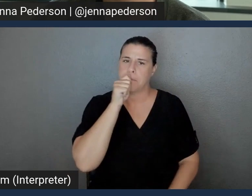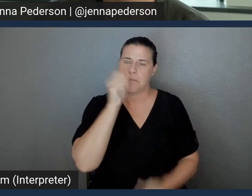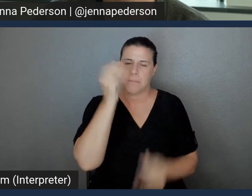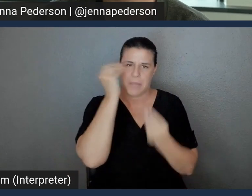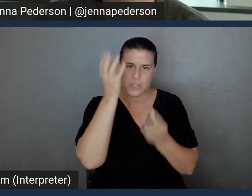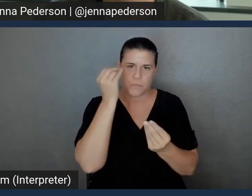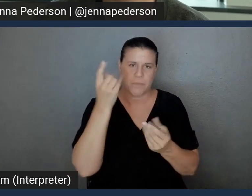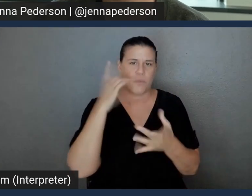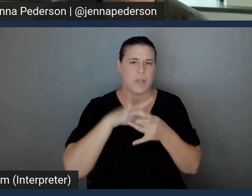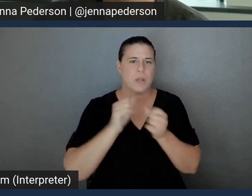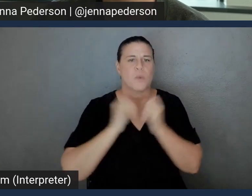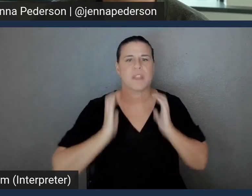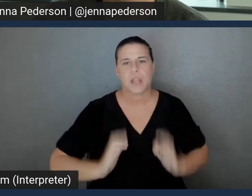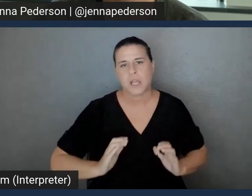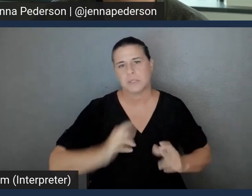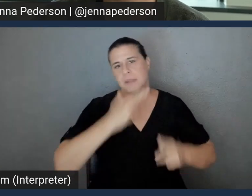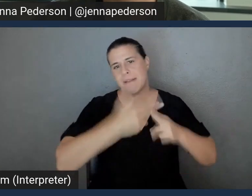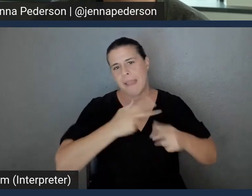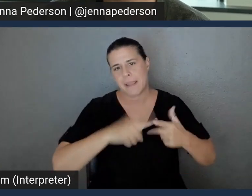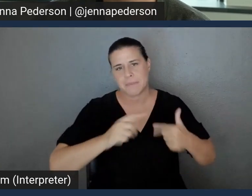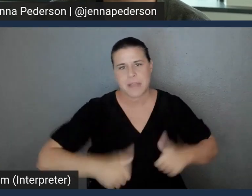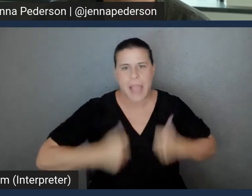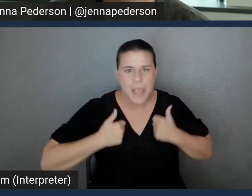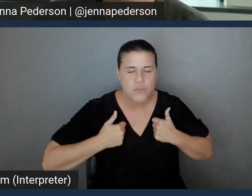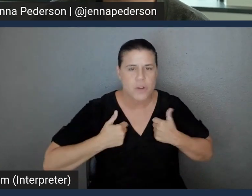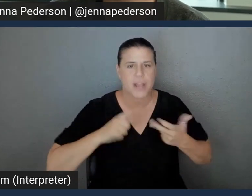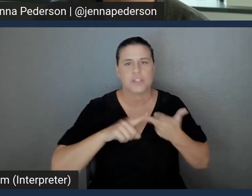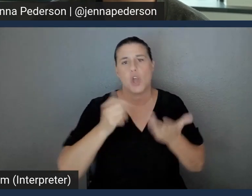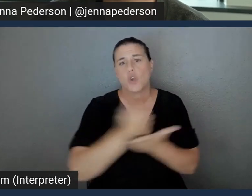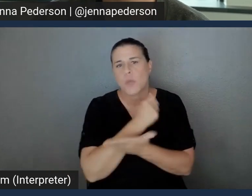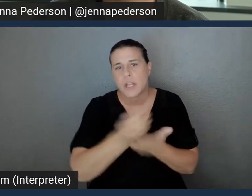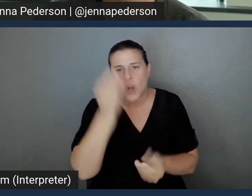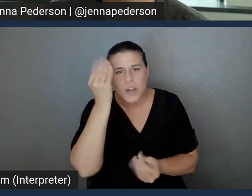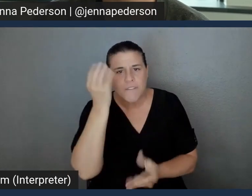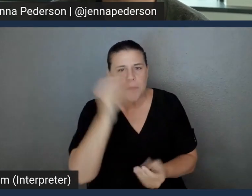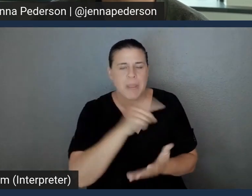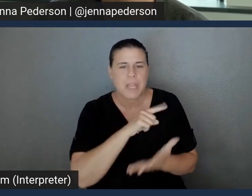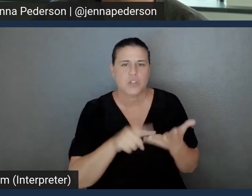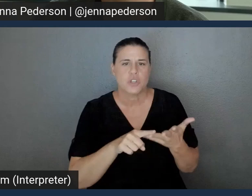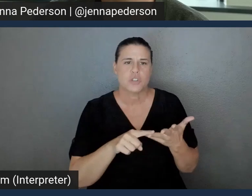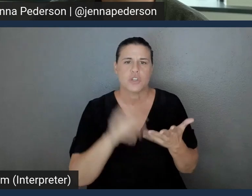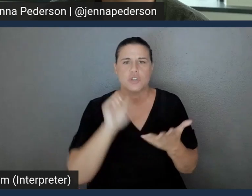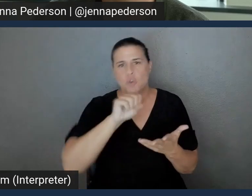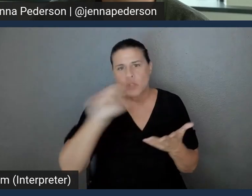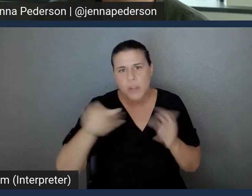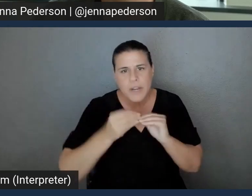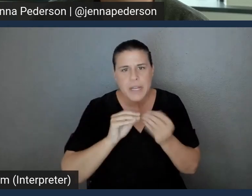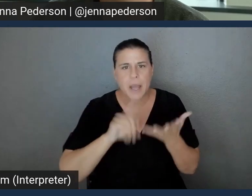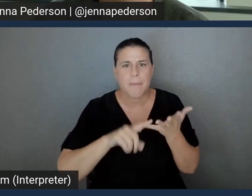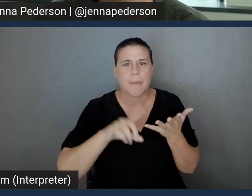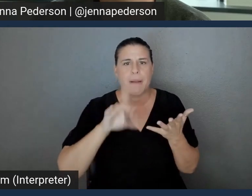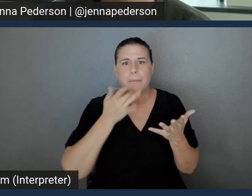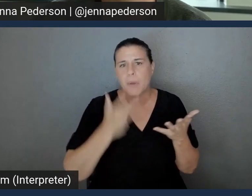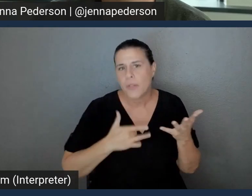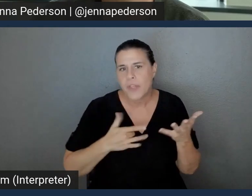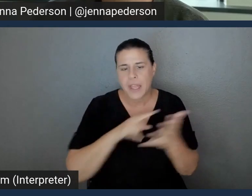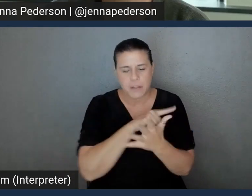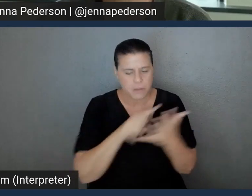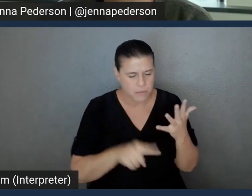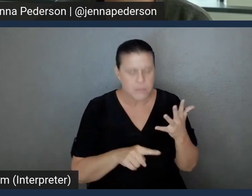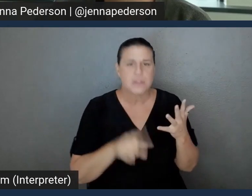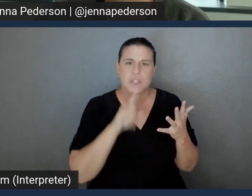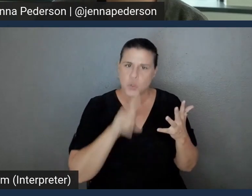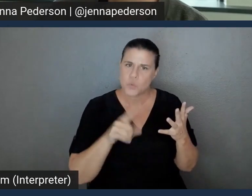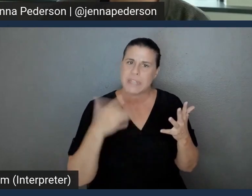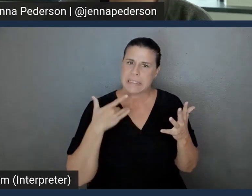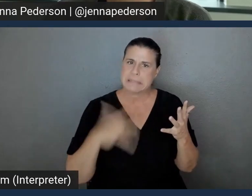such as names, addresses, credit card details, social security numbers, date of birth, right? Like, so this is pretty